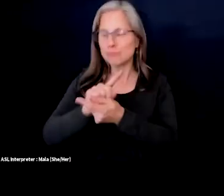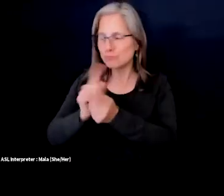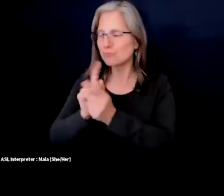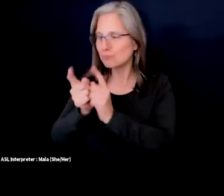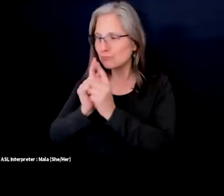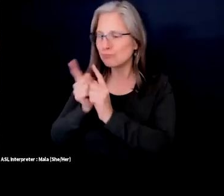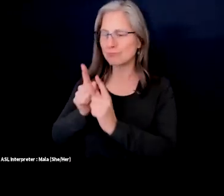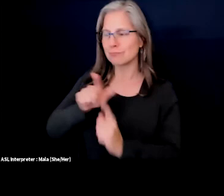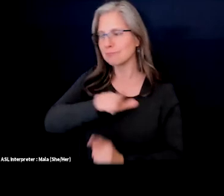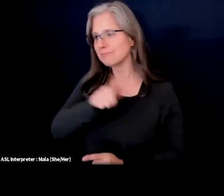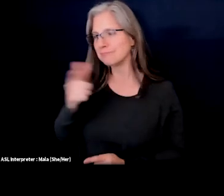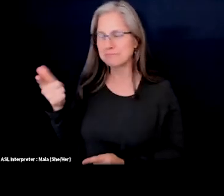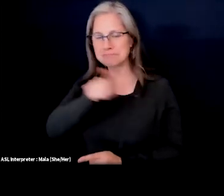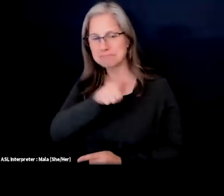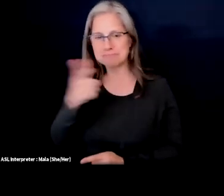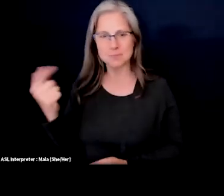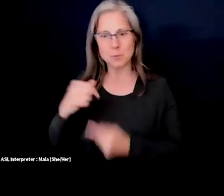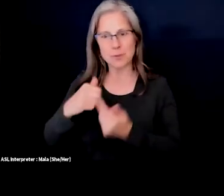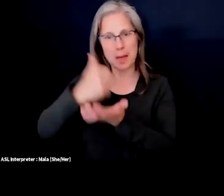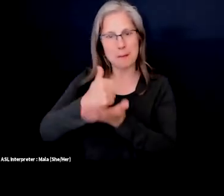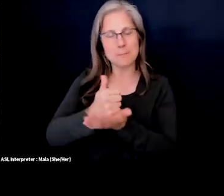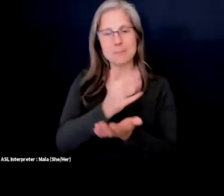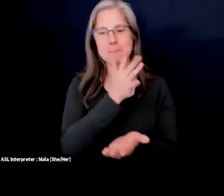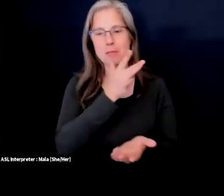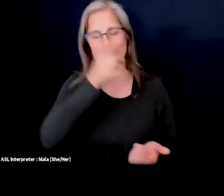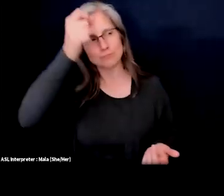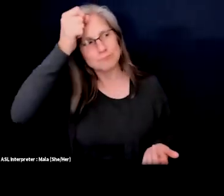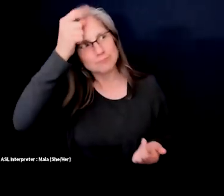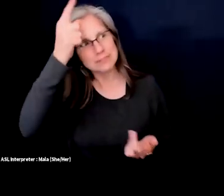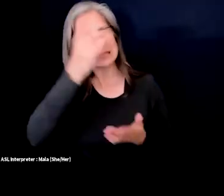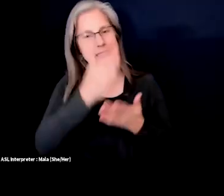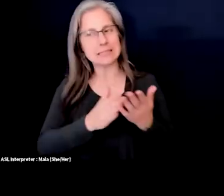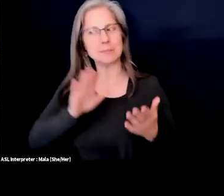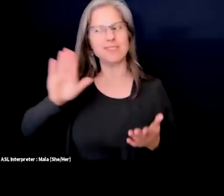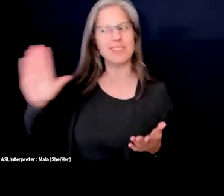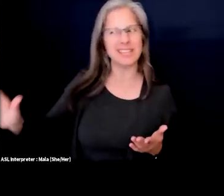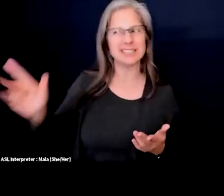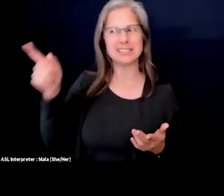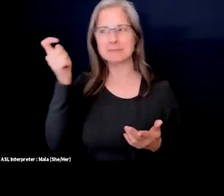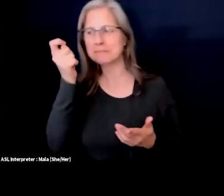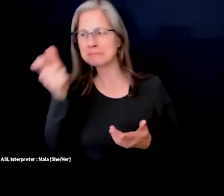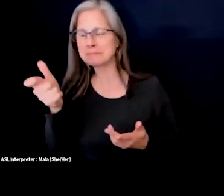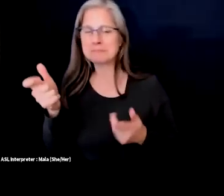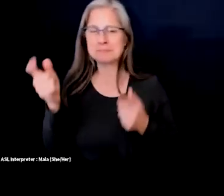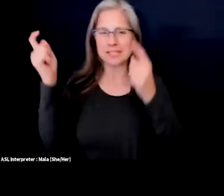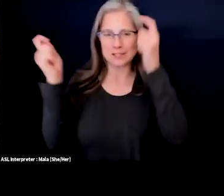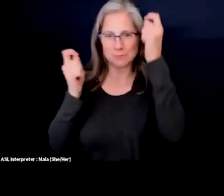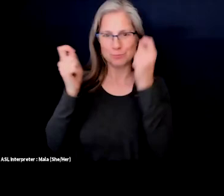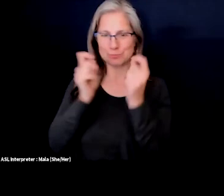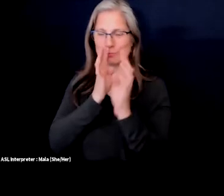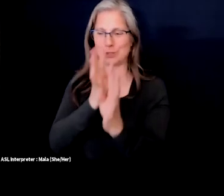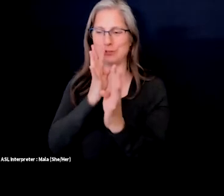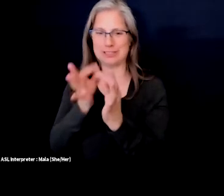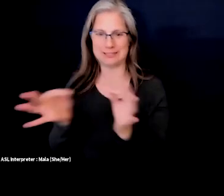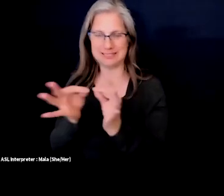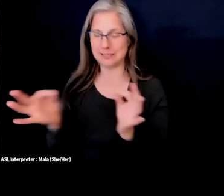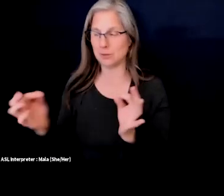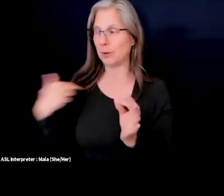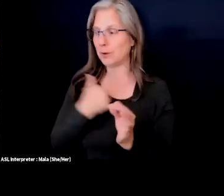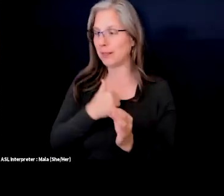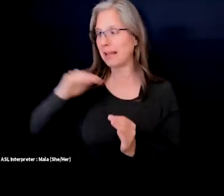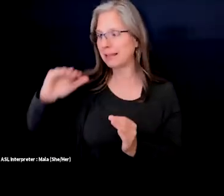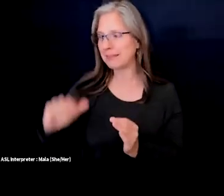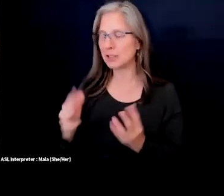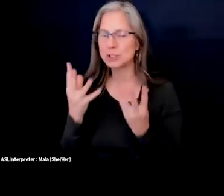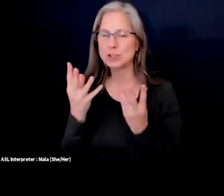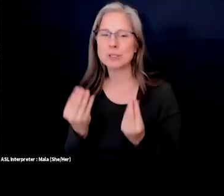turns with helping their mother understand some of his subtleties in expressions. We were like little